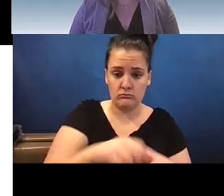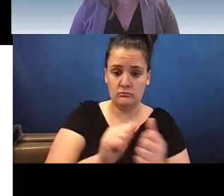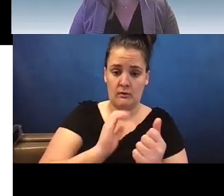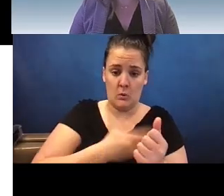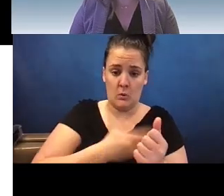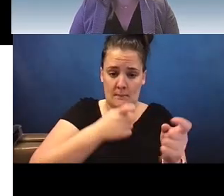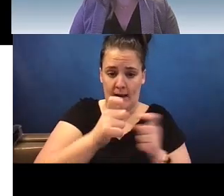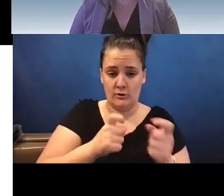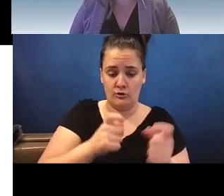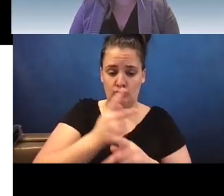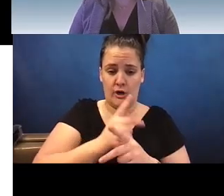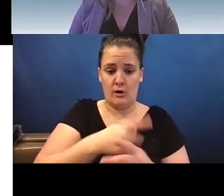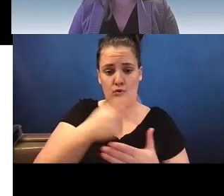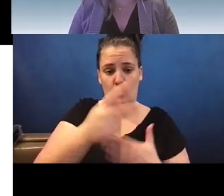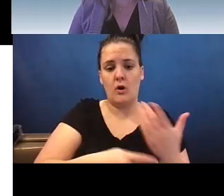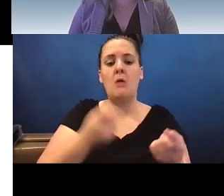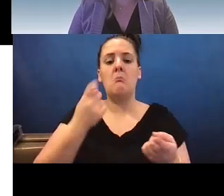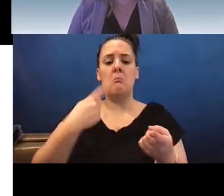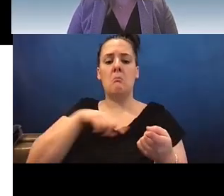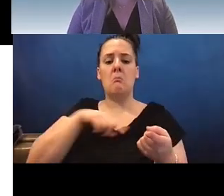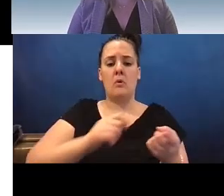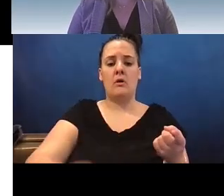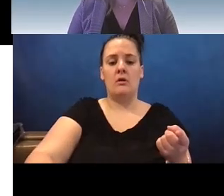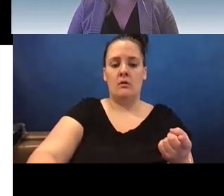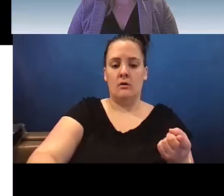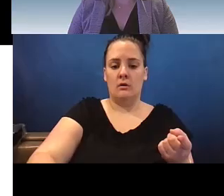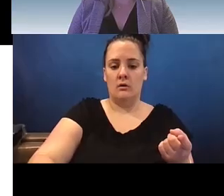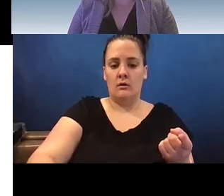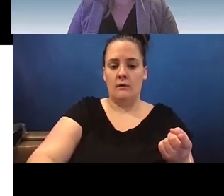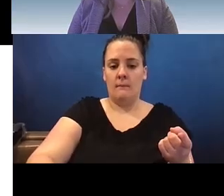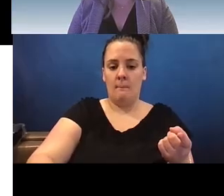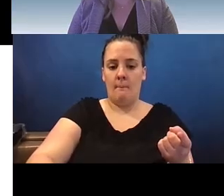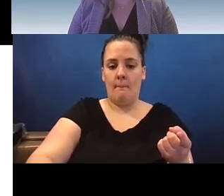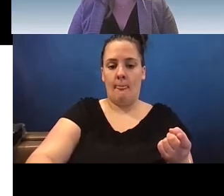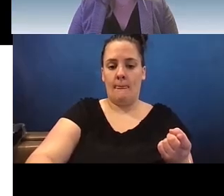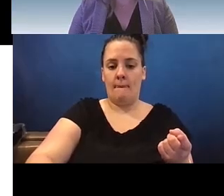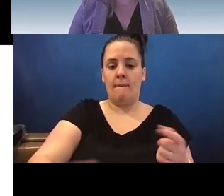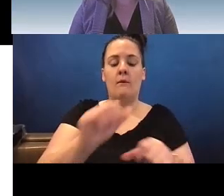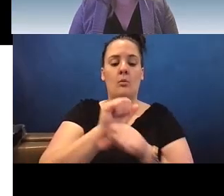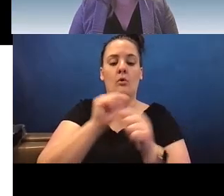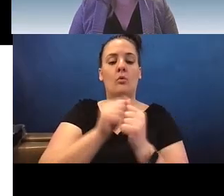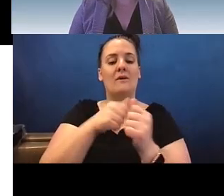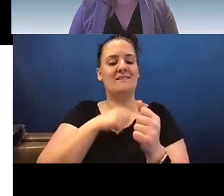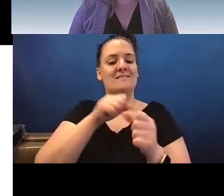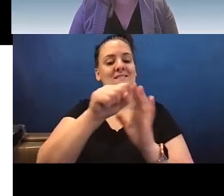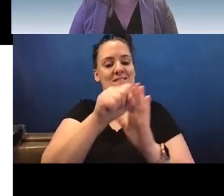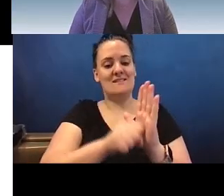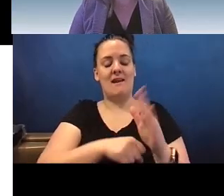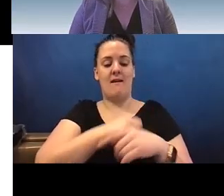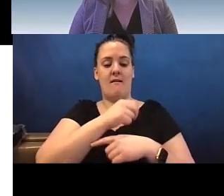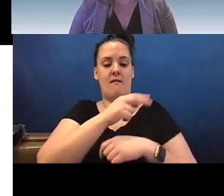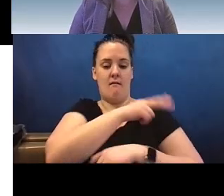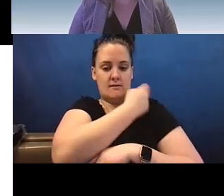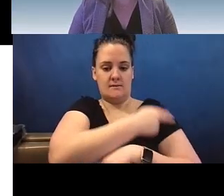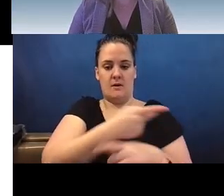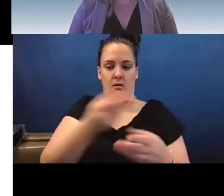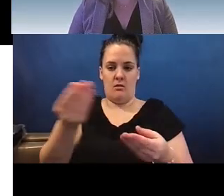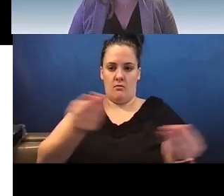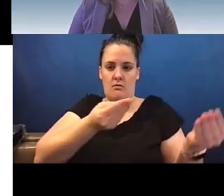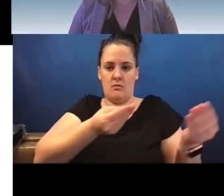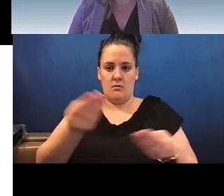of these payments, we've worked with state hospitals to use some creative financing mechanisms to be able to make these